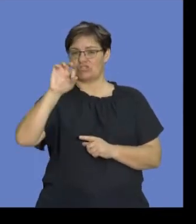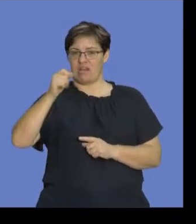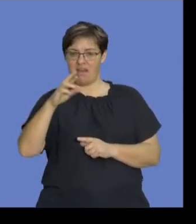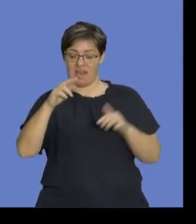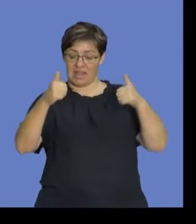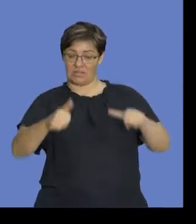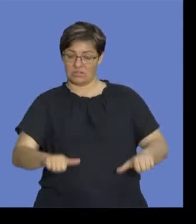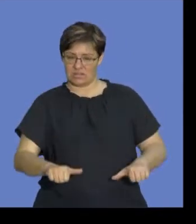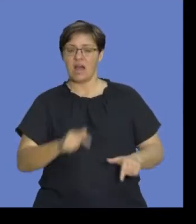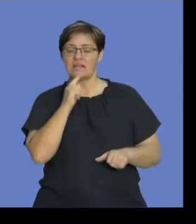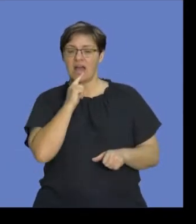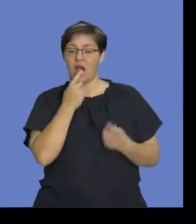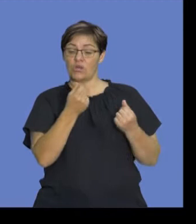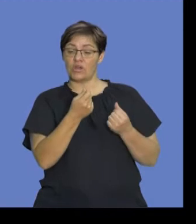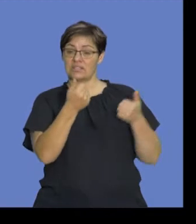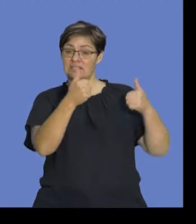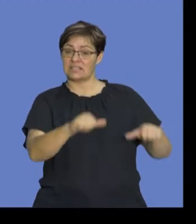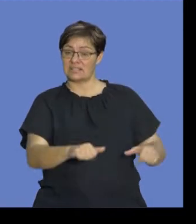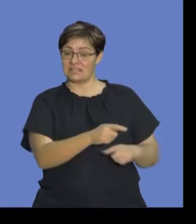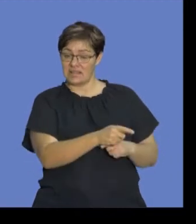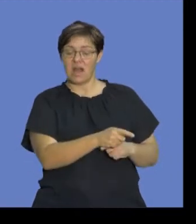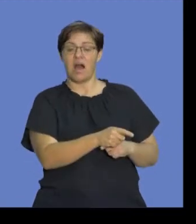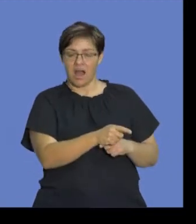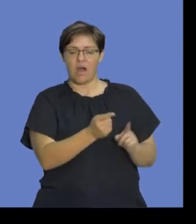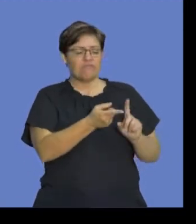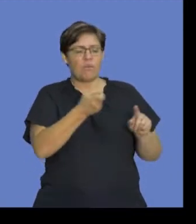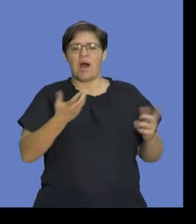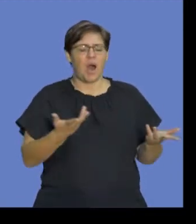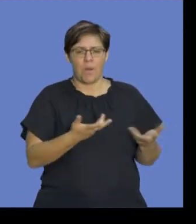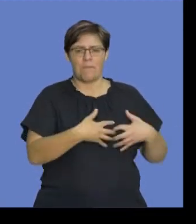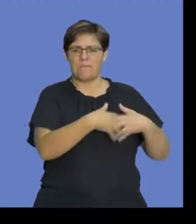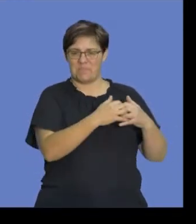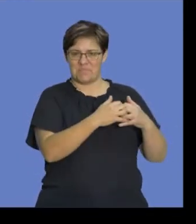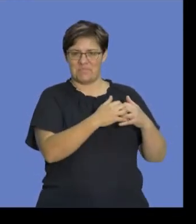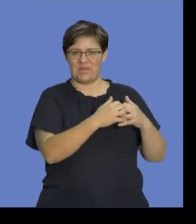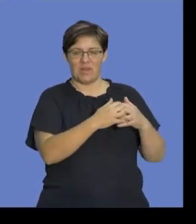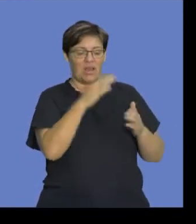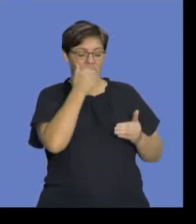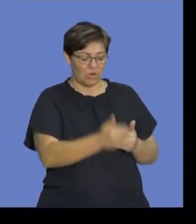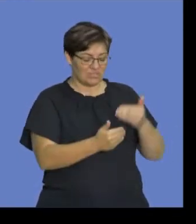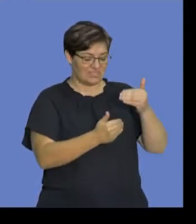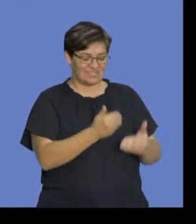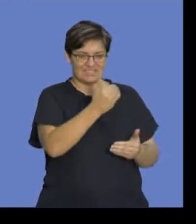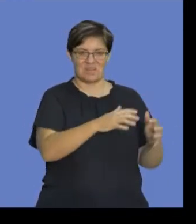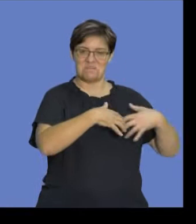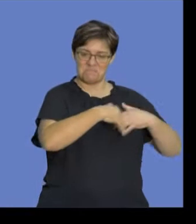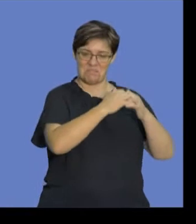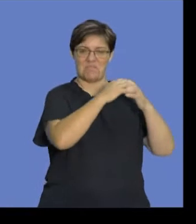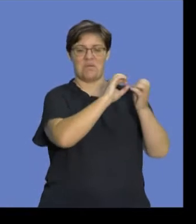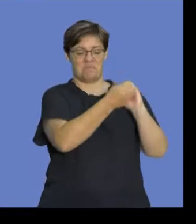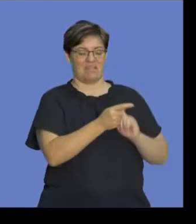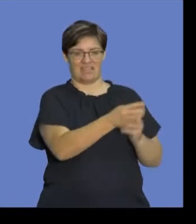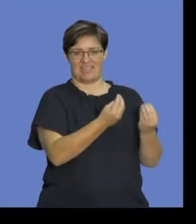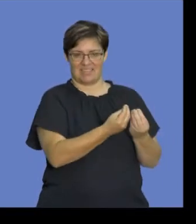accounts, how the cost of sales figure is derived from all the processes that we put into place.